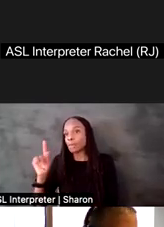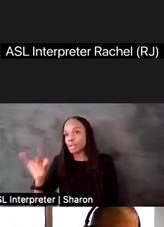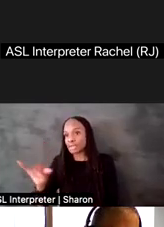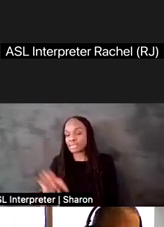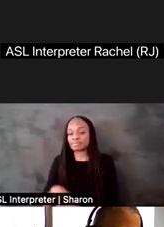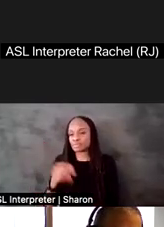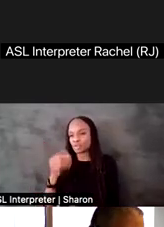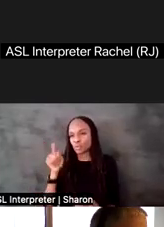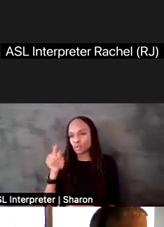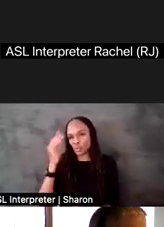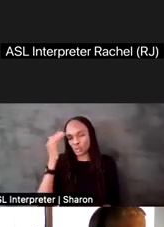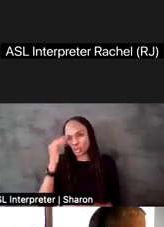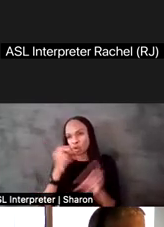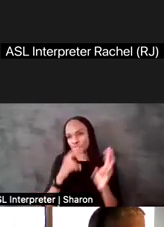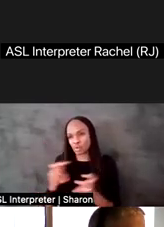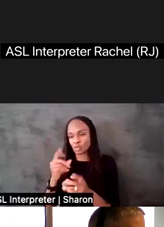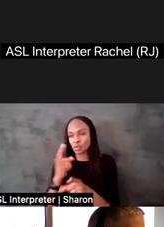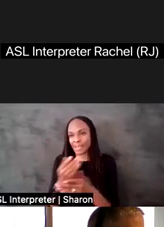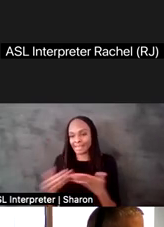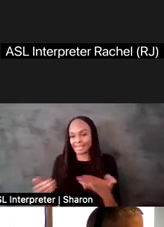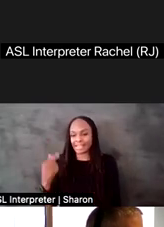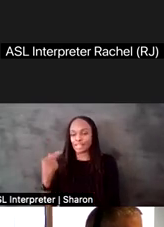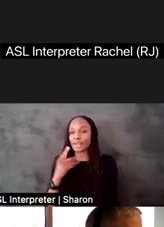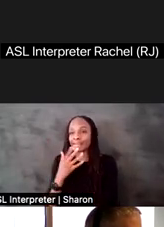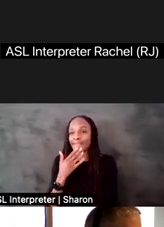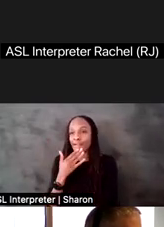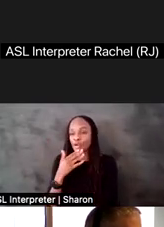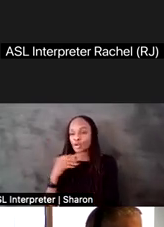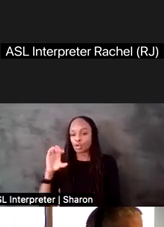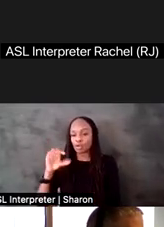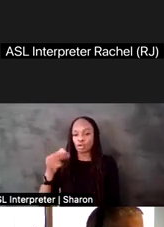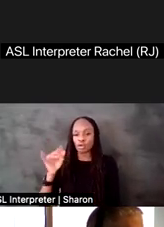the right thing. It's kind of a green colored graphic there.